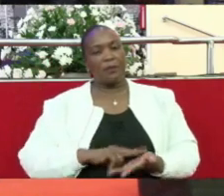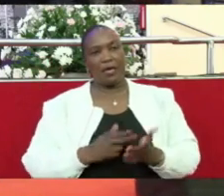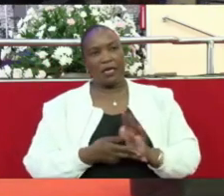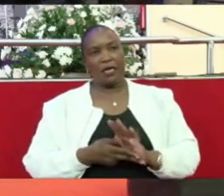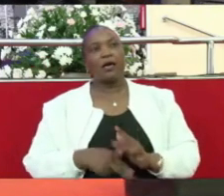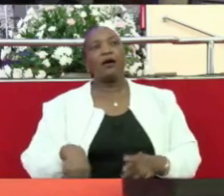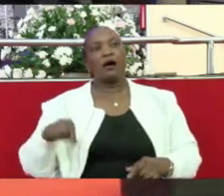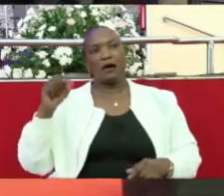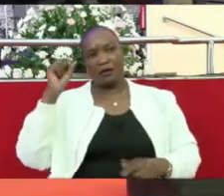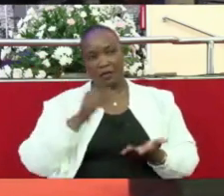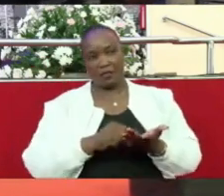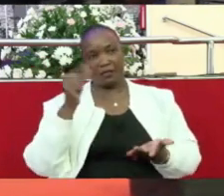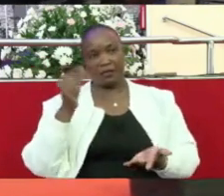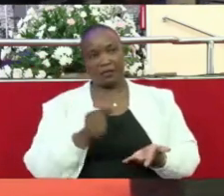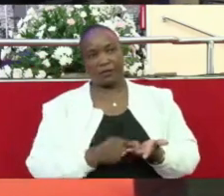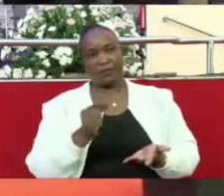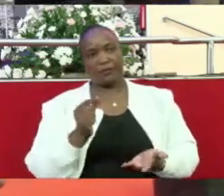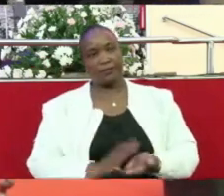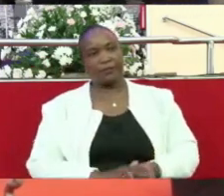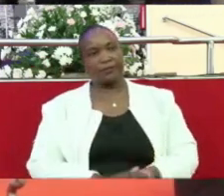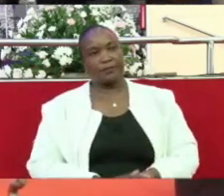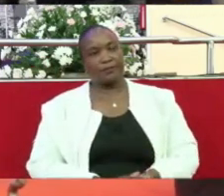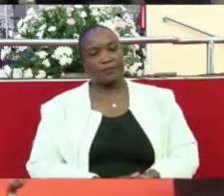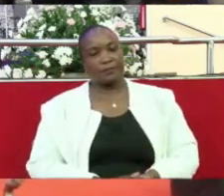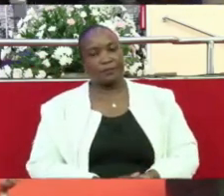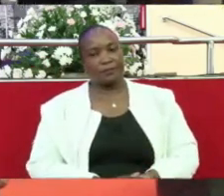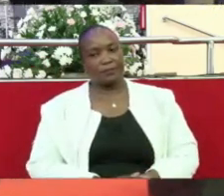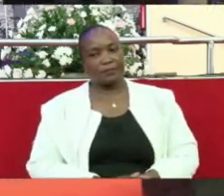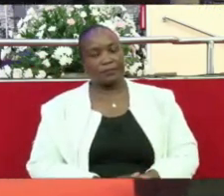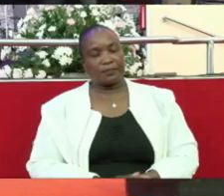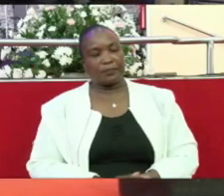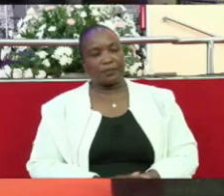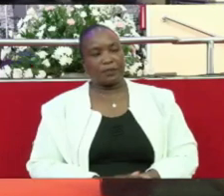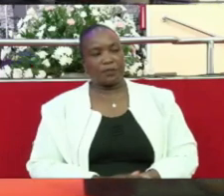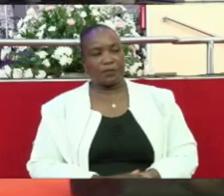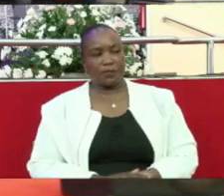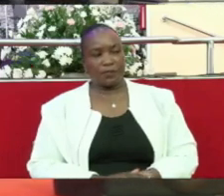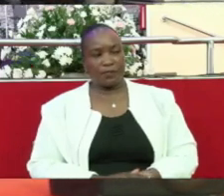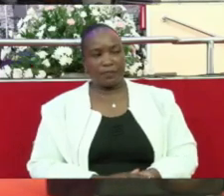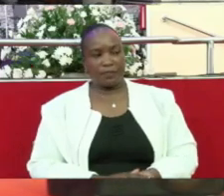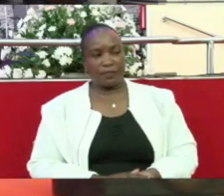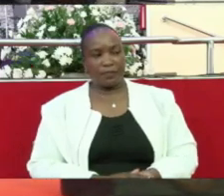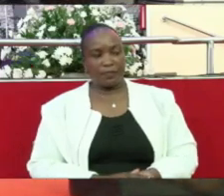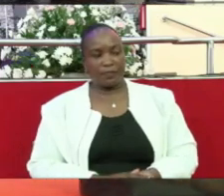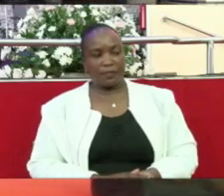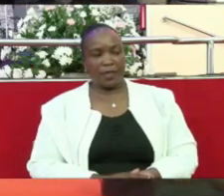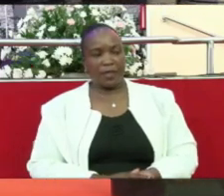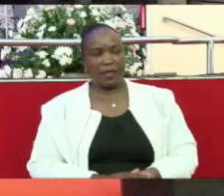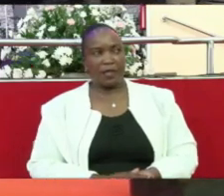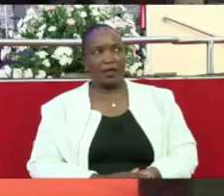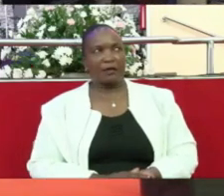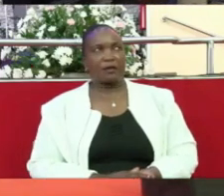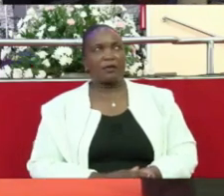And we find ourselves in the house of the Lord. Once that is done, then things move from that